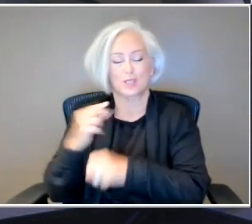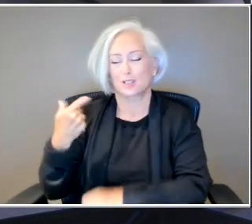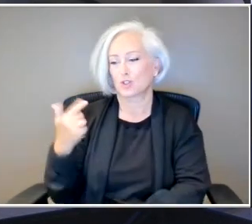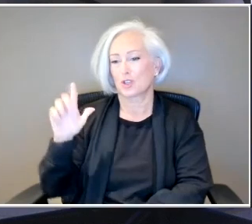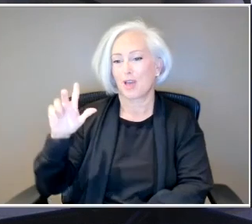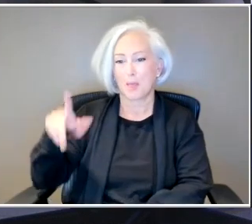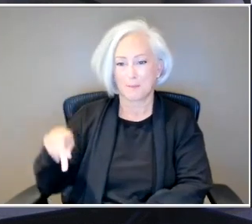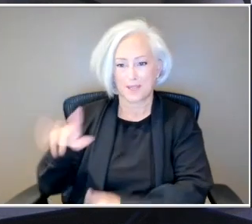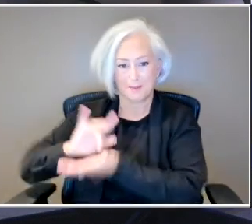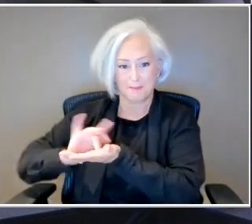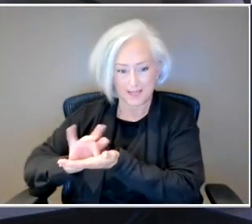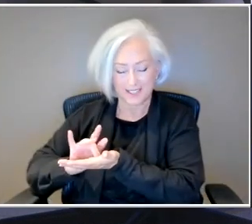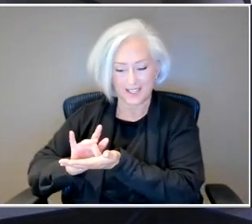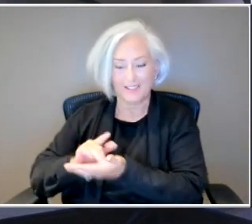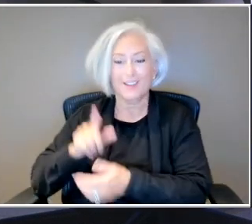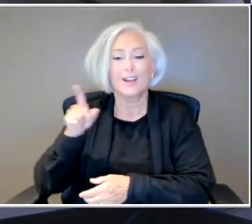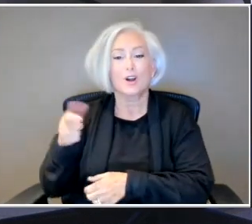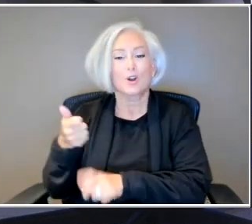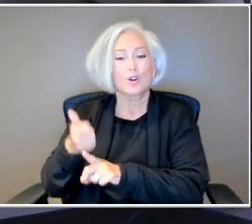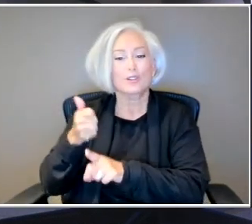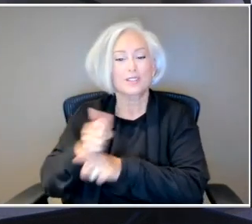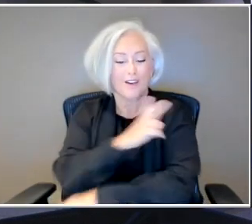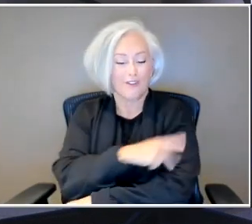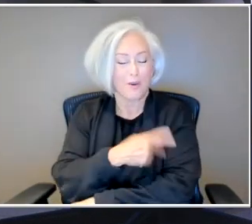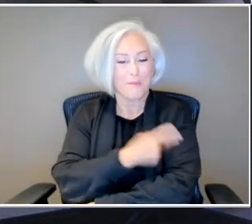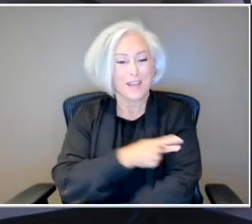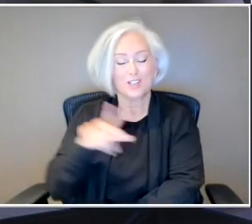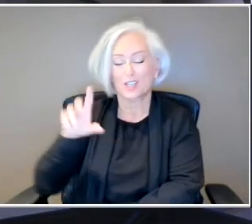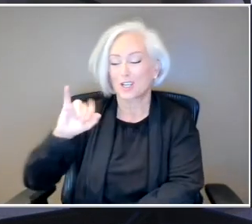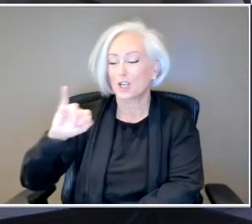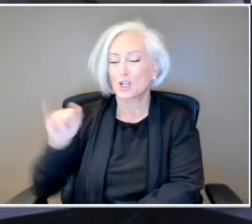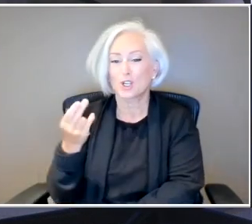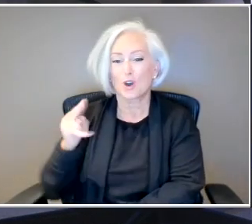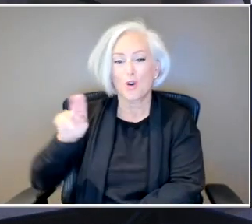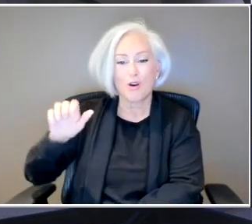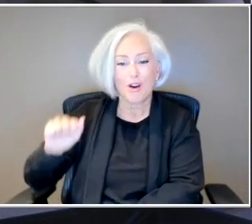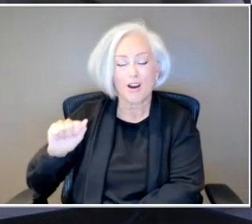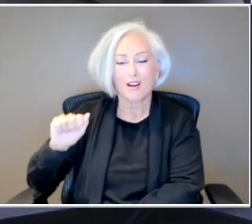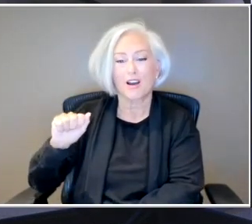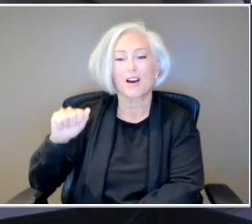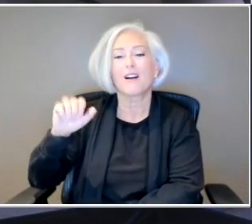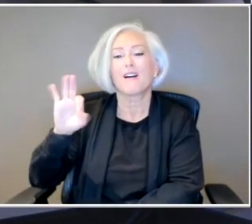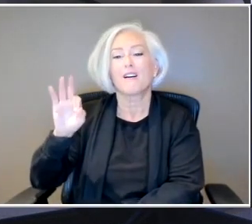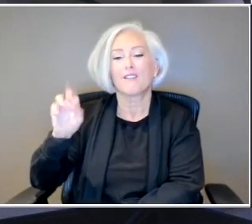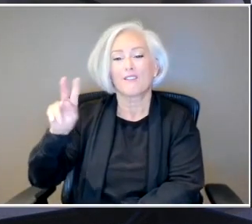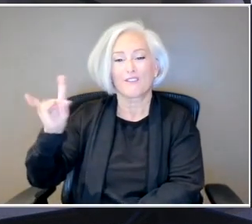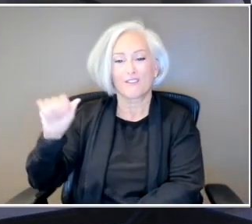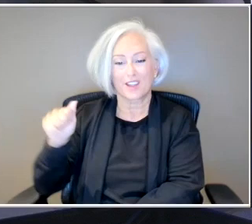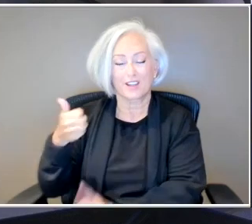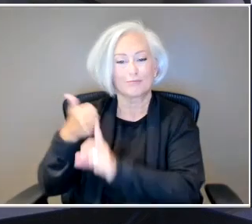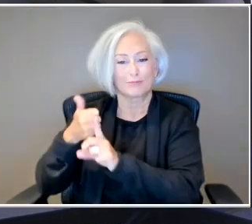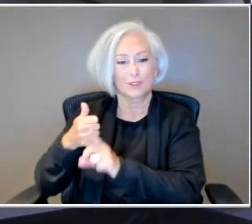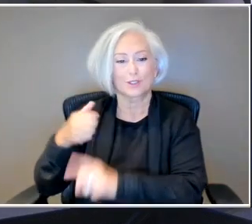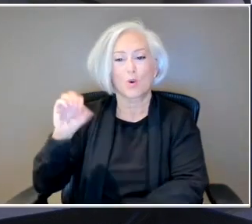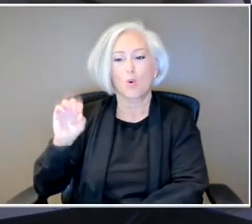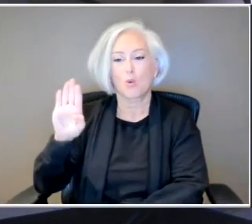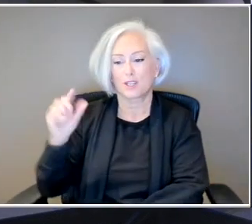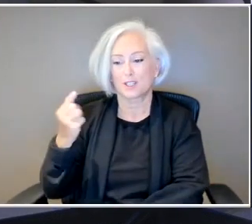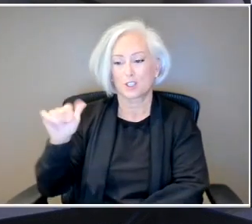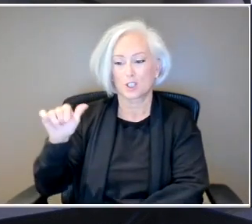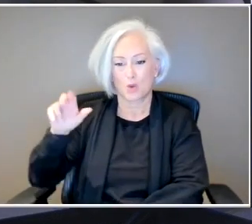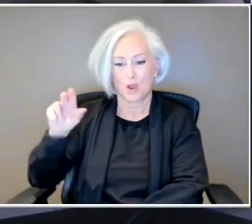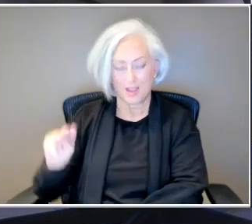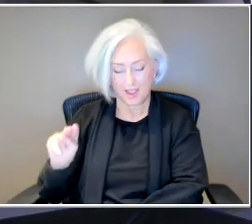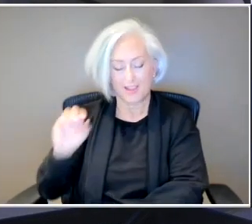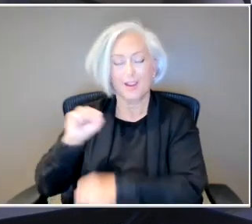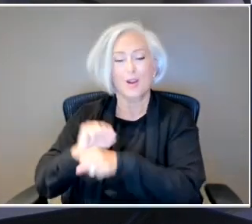a patient of Dr. Joanna Finkel, an OBGYN and obesity medicine specialist here at the health system. Good to have you. Thank you for having me. And on the